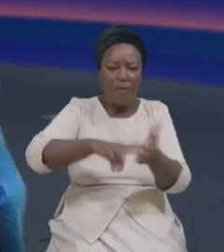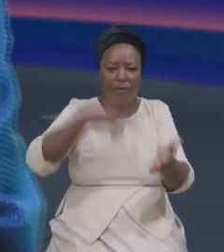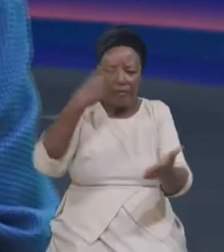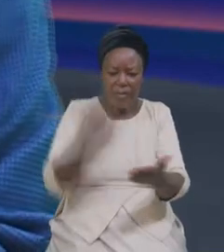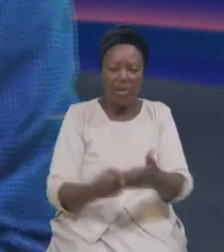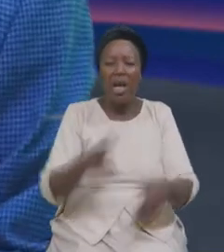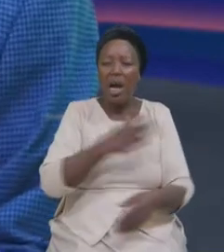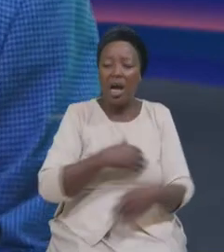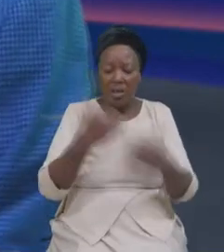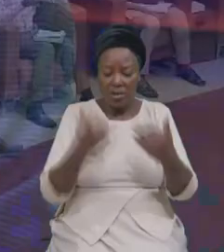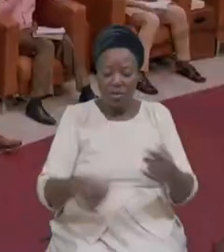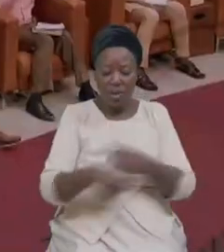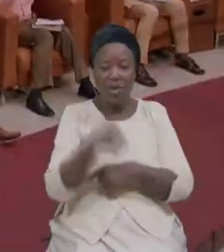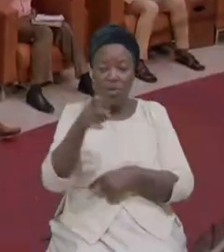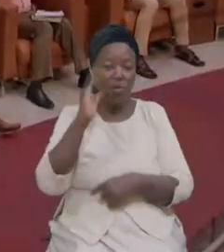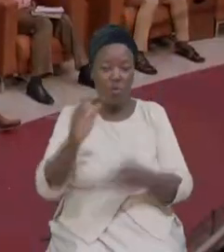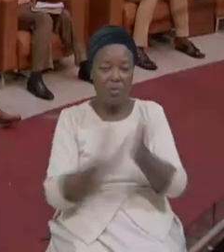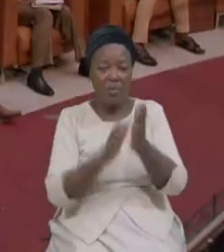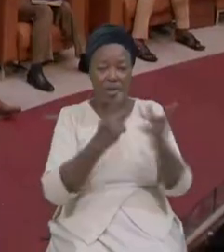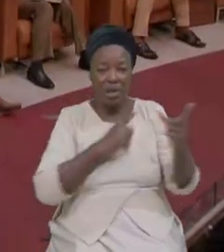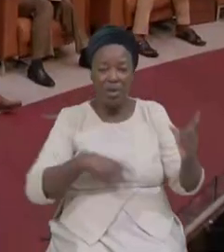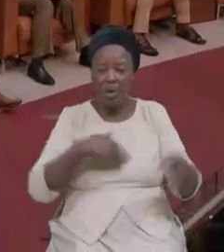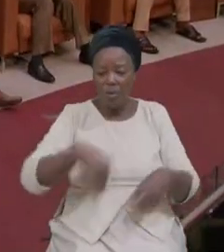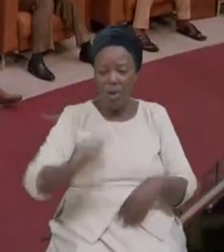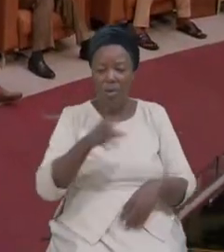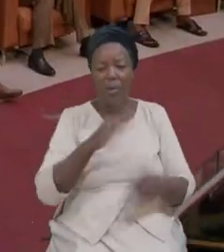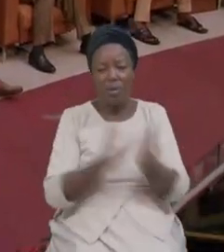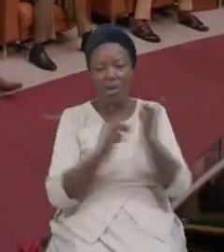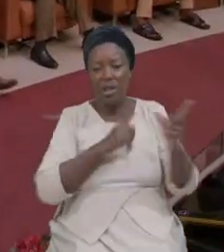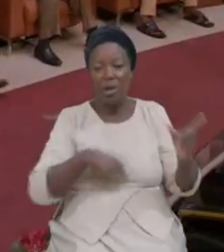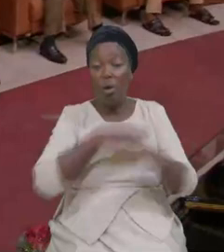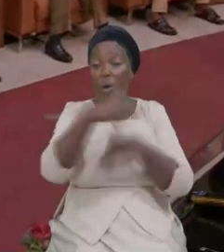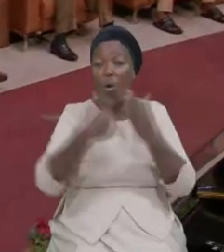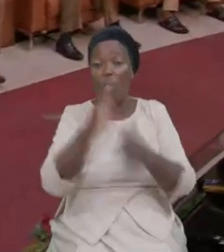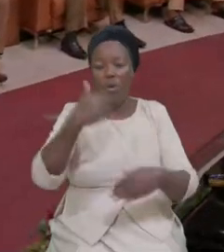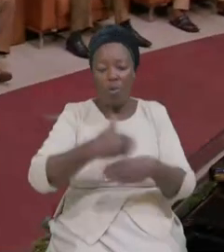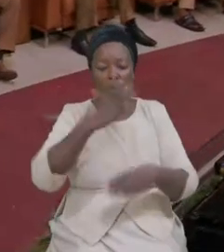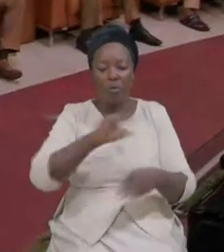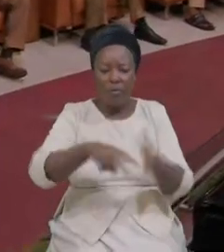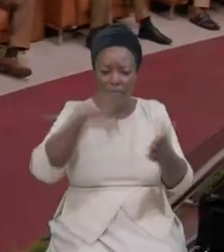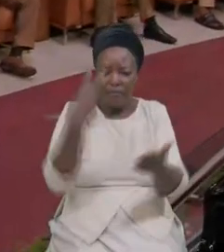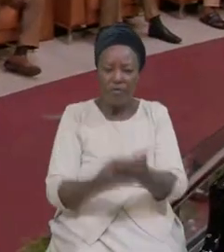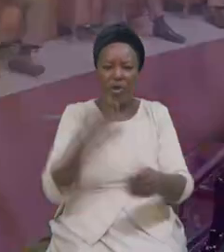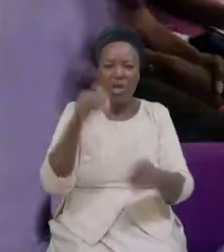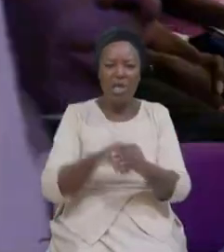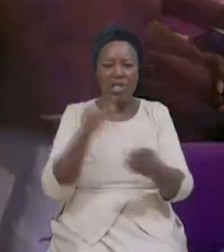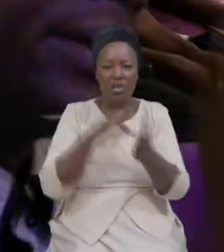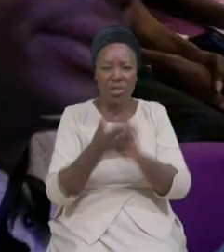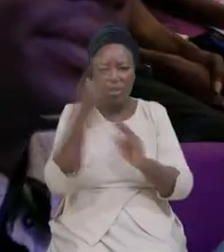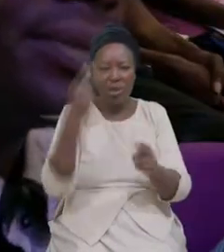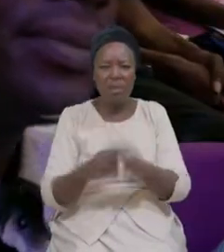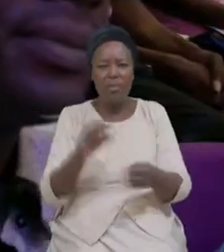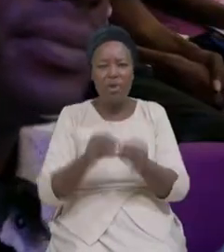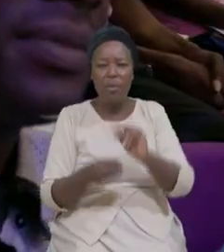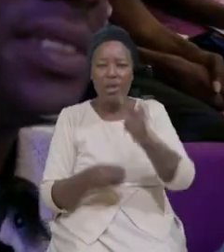today you will praise the Lord, and while you are praising the Lord, all your walls will fall in Jesus' name. Look at number three